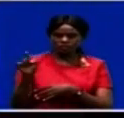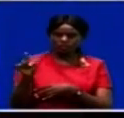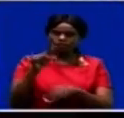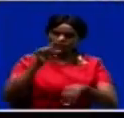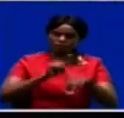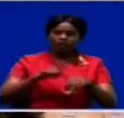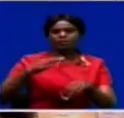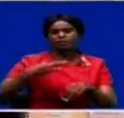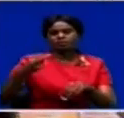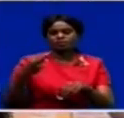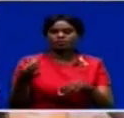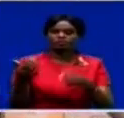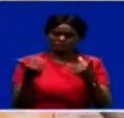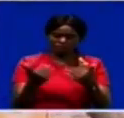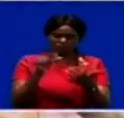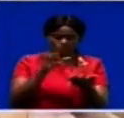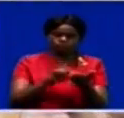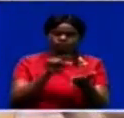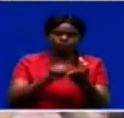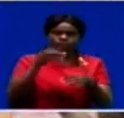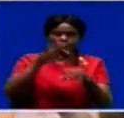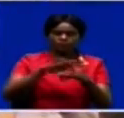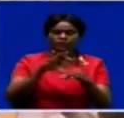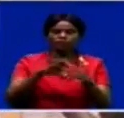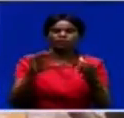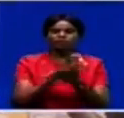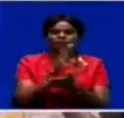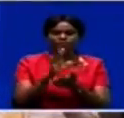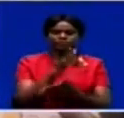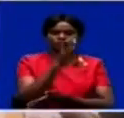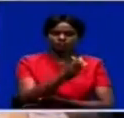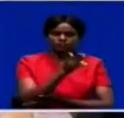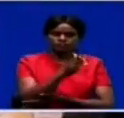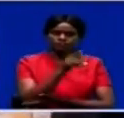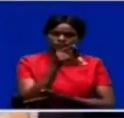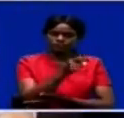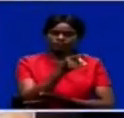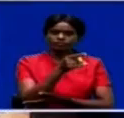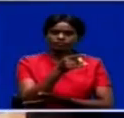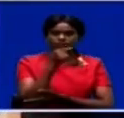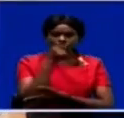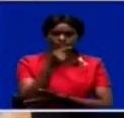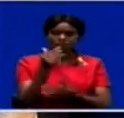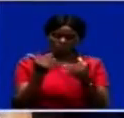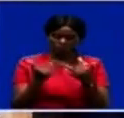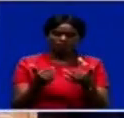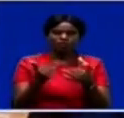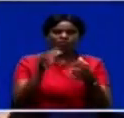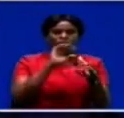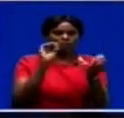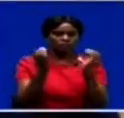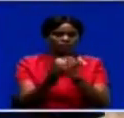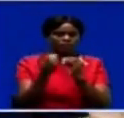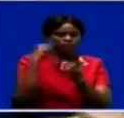of nominations up to the printing of ballot papers. And UPND's Obet Shibenzu said so far the